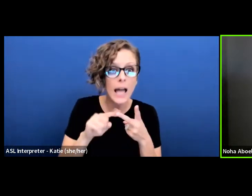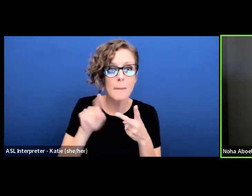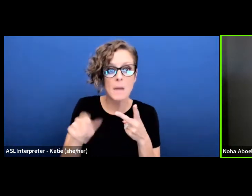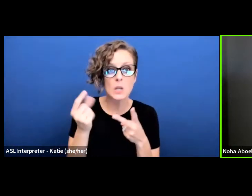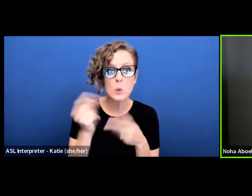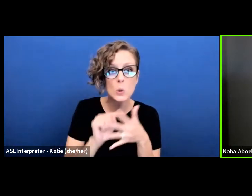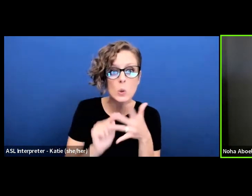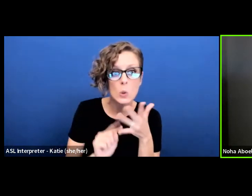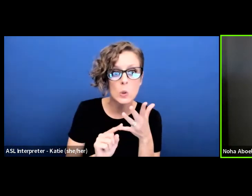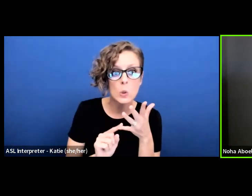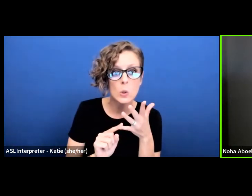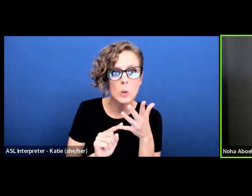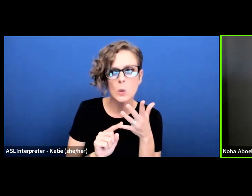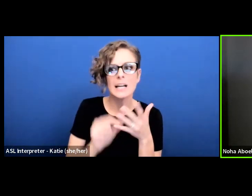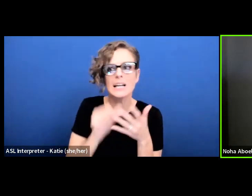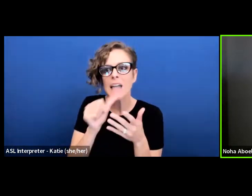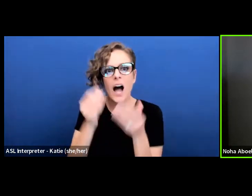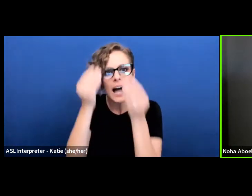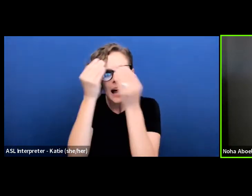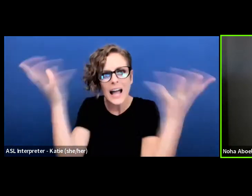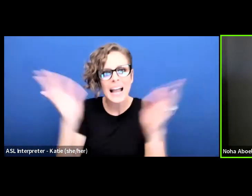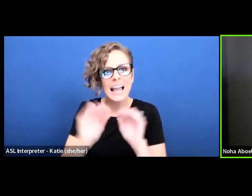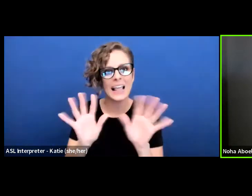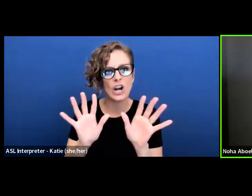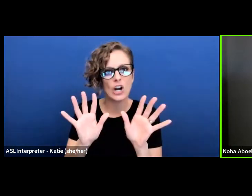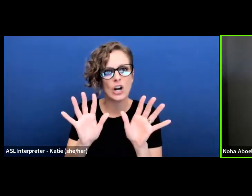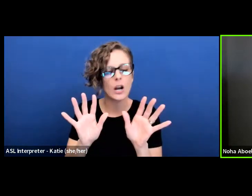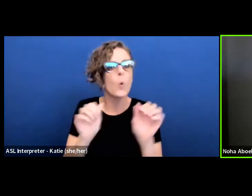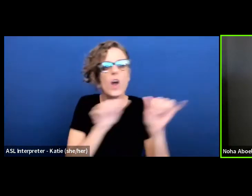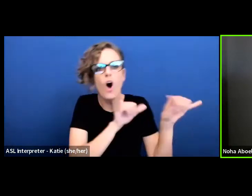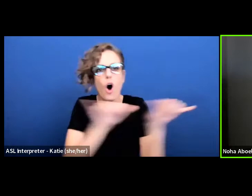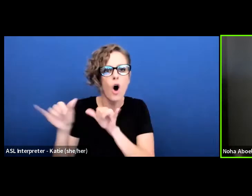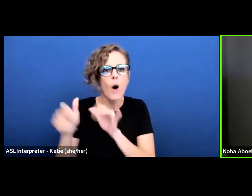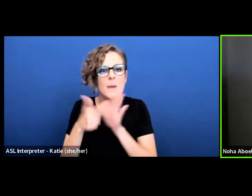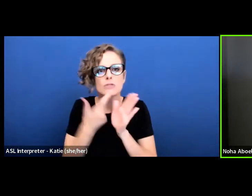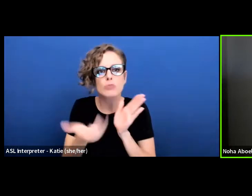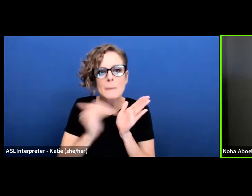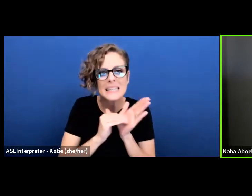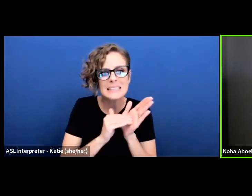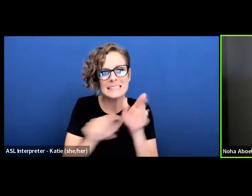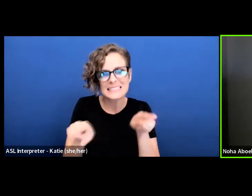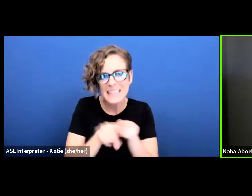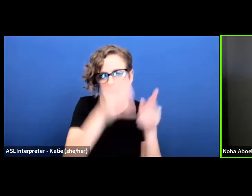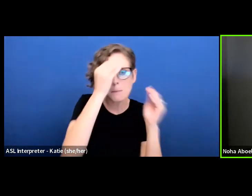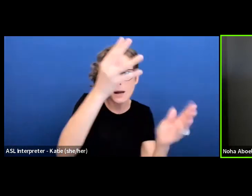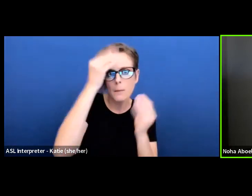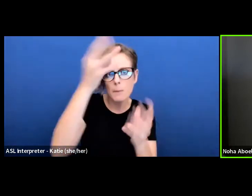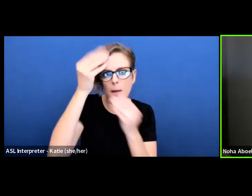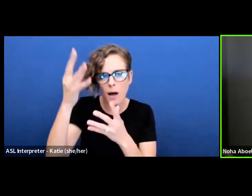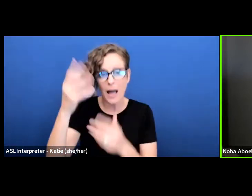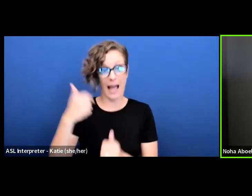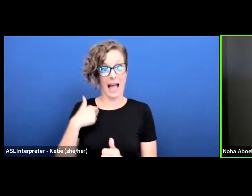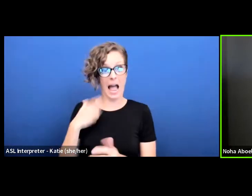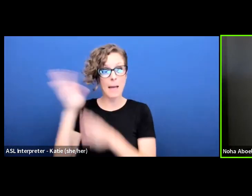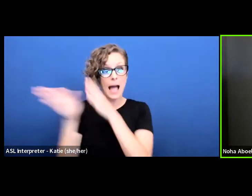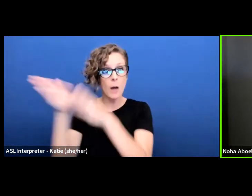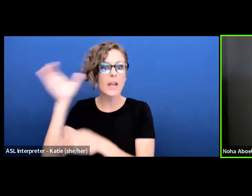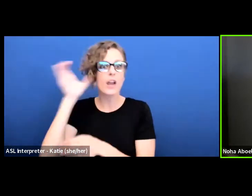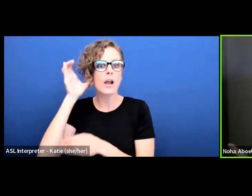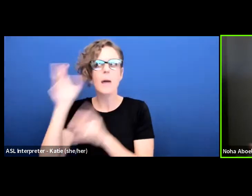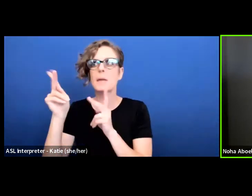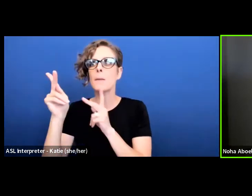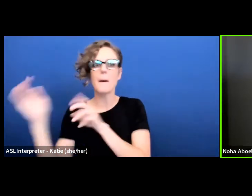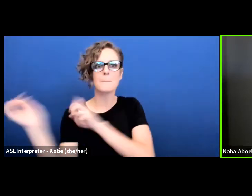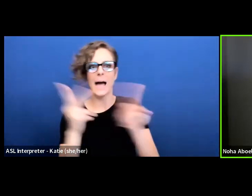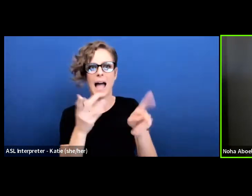just repeated, that we're all just repeating the same thing. Because what I'm seeing out in practice is people are back on